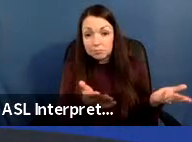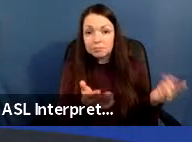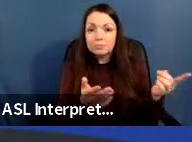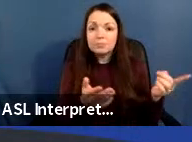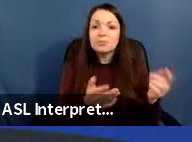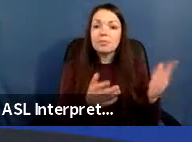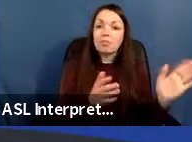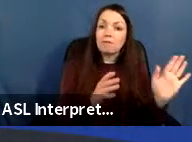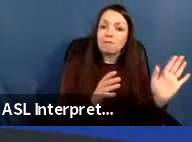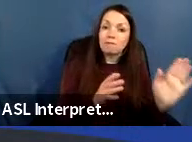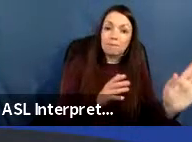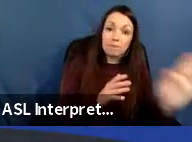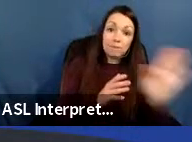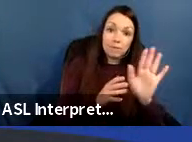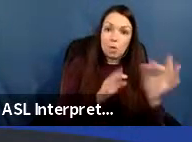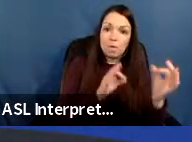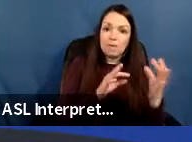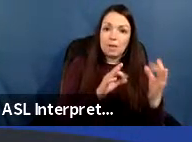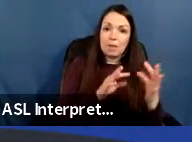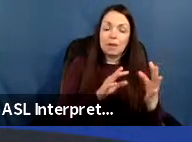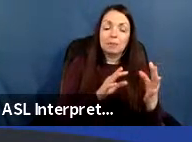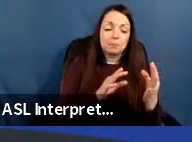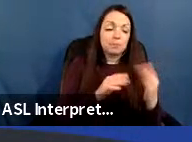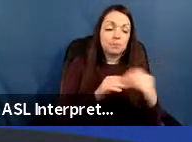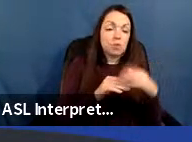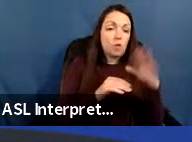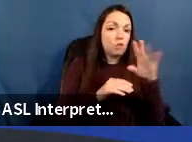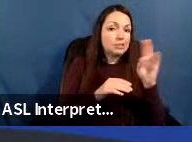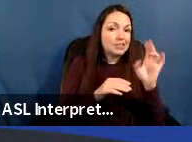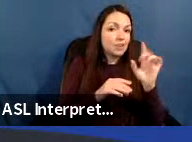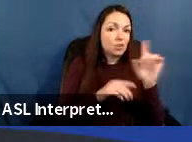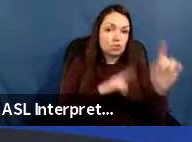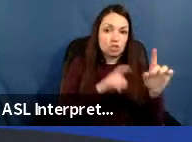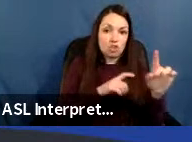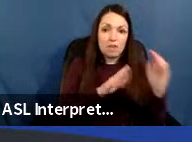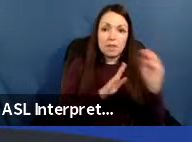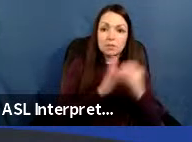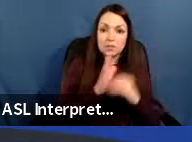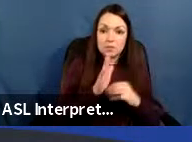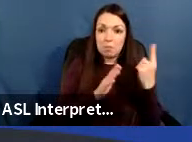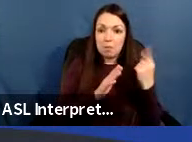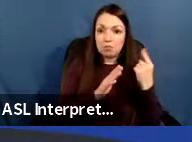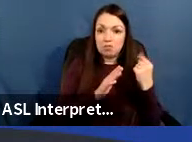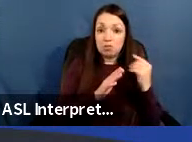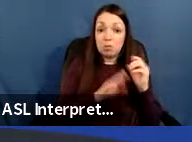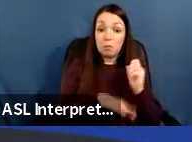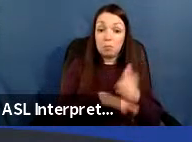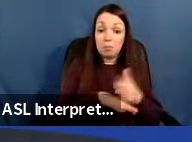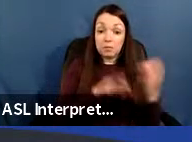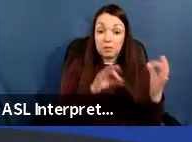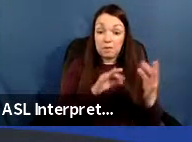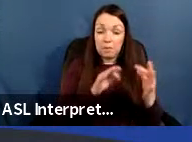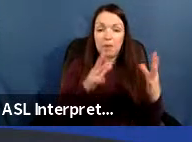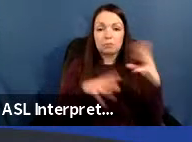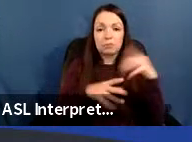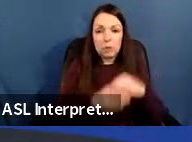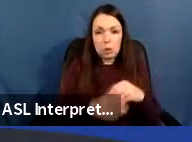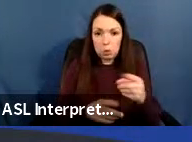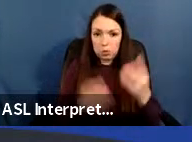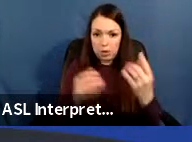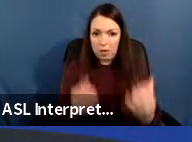the feedback, as you saw earlier, there were over 700 surveys, and based on the feedback, we included this in